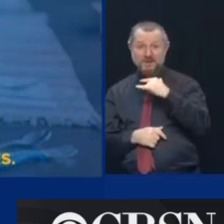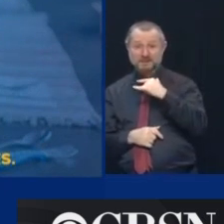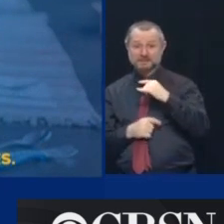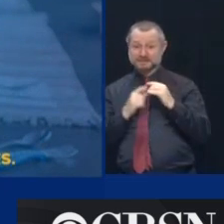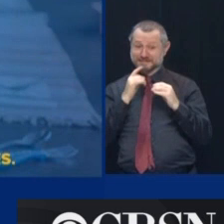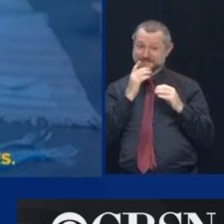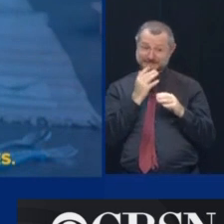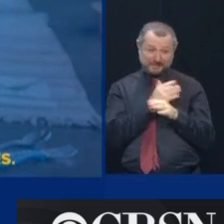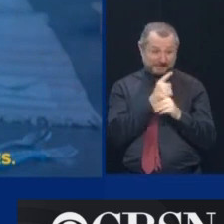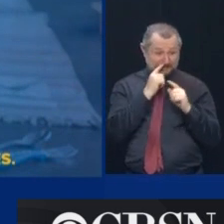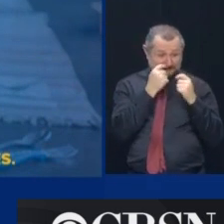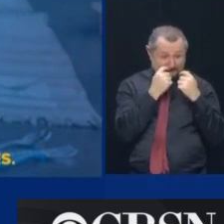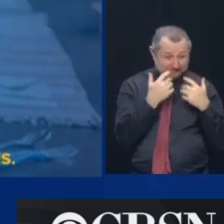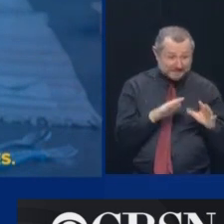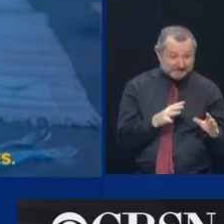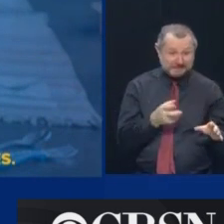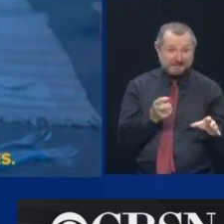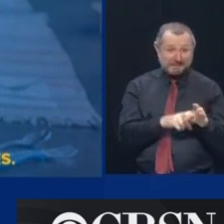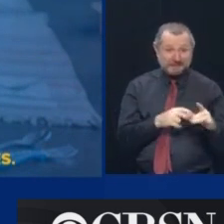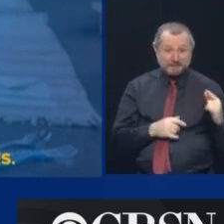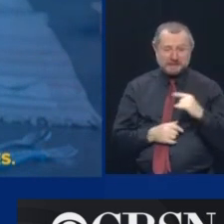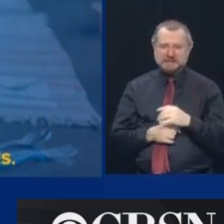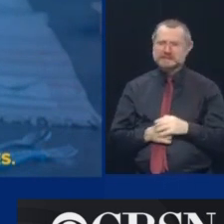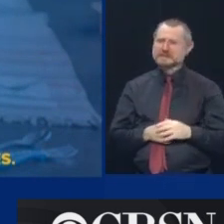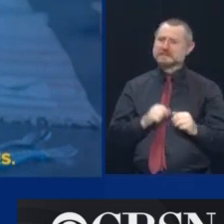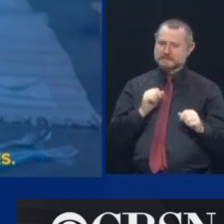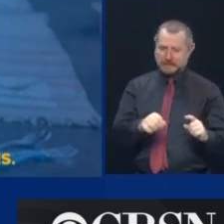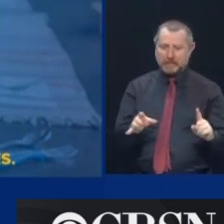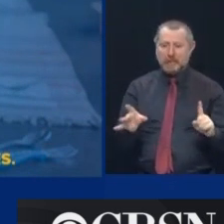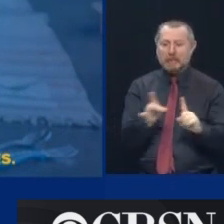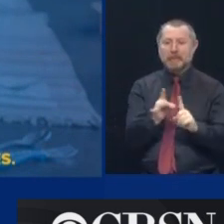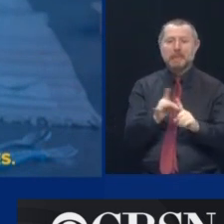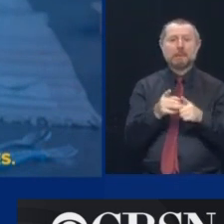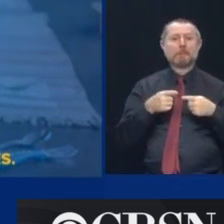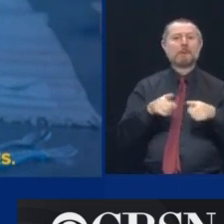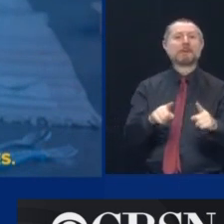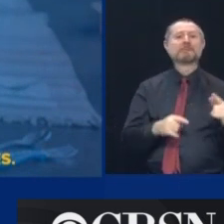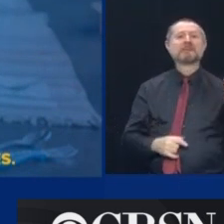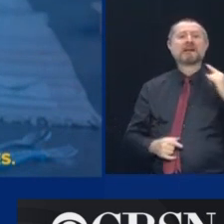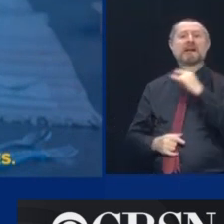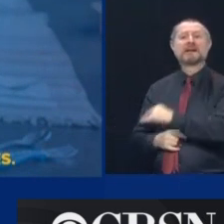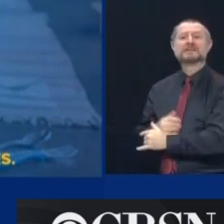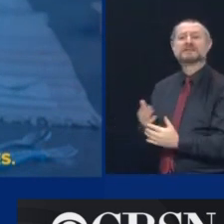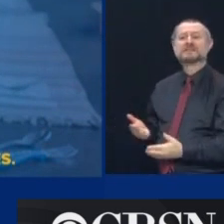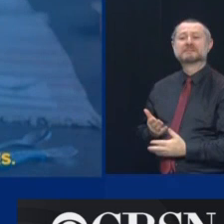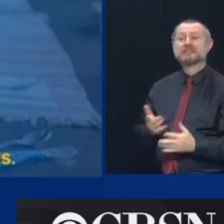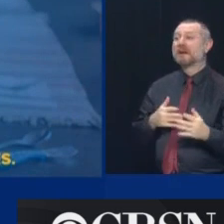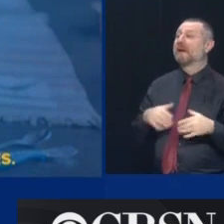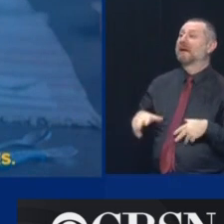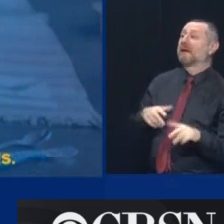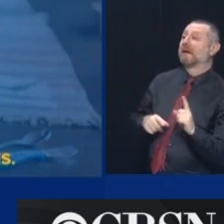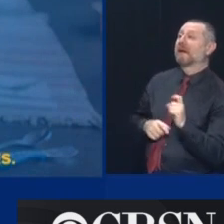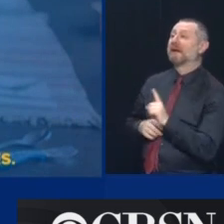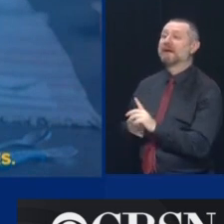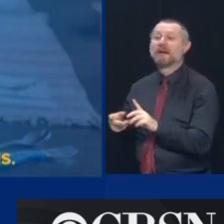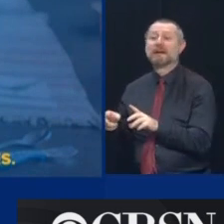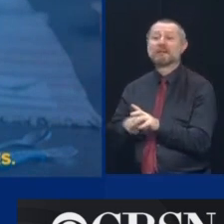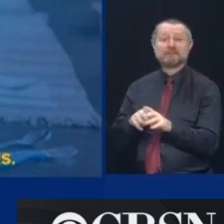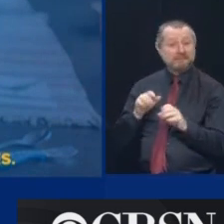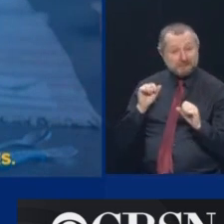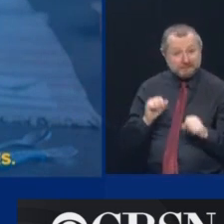on a plane, you could get exposed on the plane, you go through the airport, you could get exposed through the airport. And by the way, you can take a test